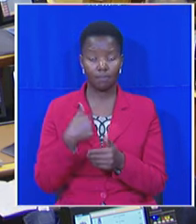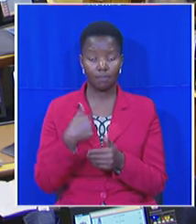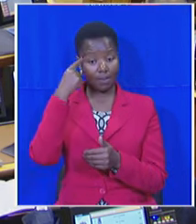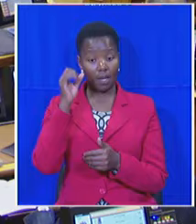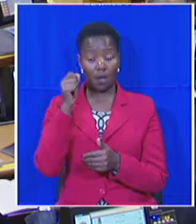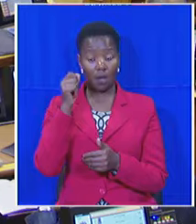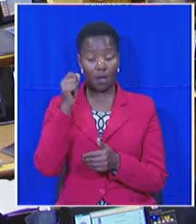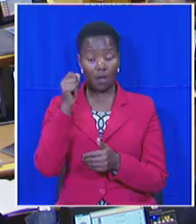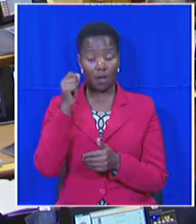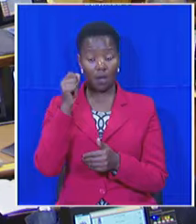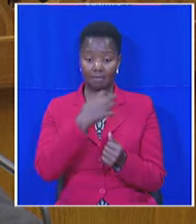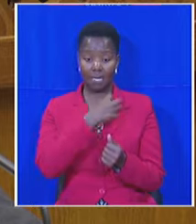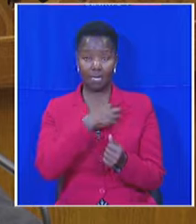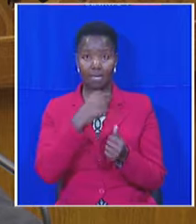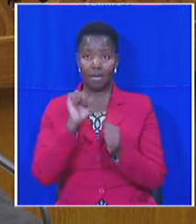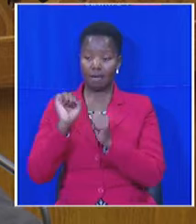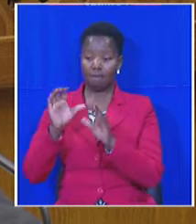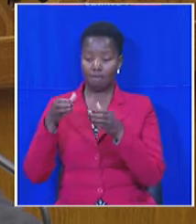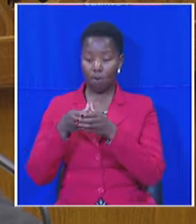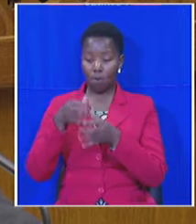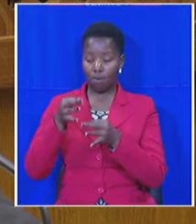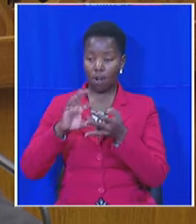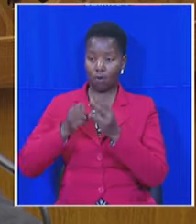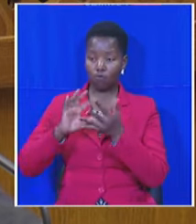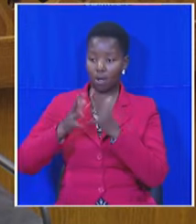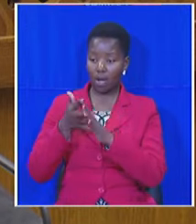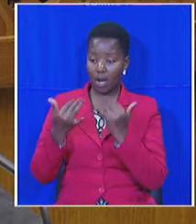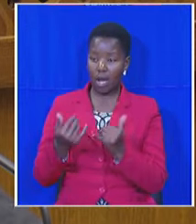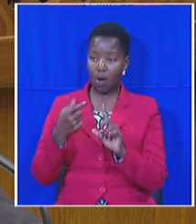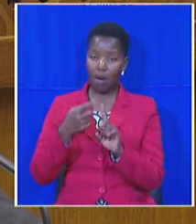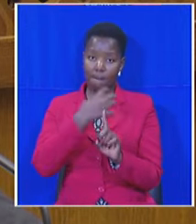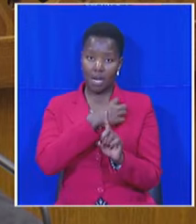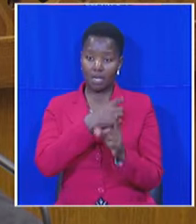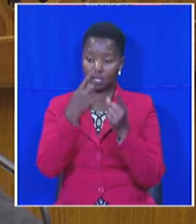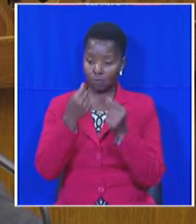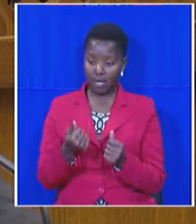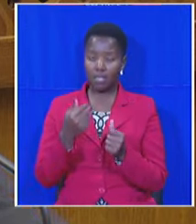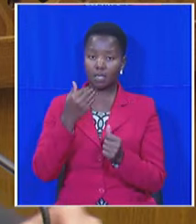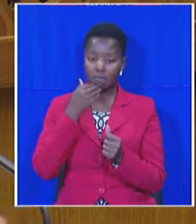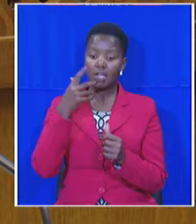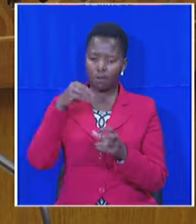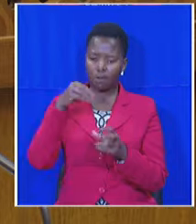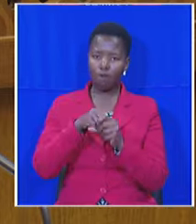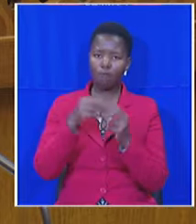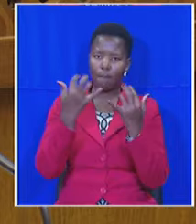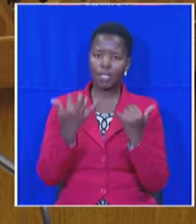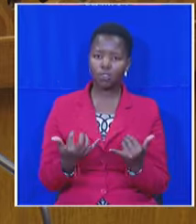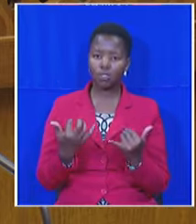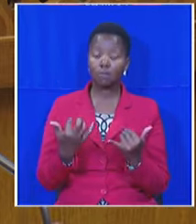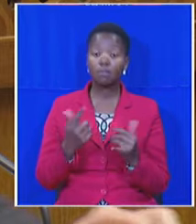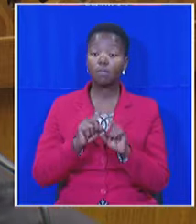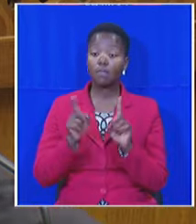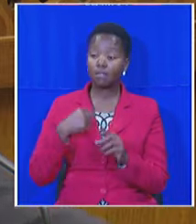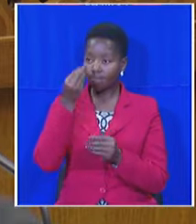finance minister is sabotaged by his own party, like the way the Minister Godon is, it has everything to do with the budget. But let me say,